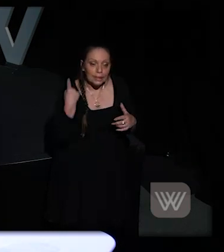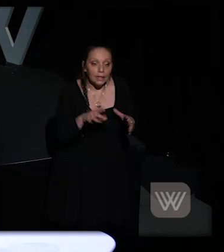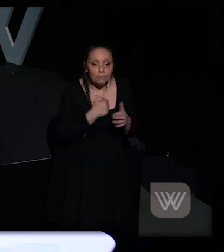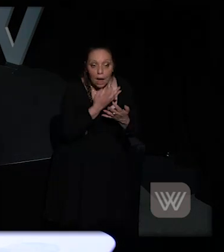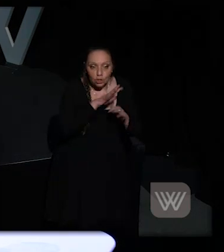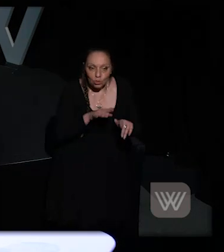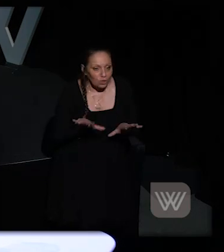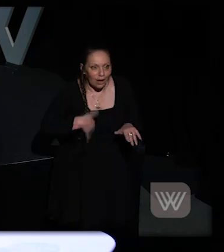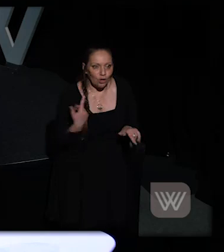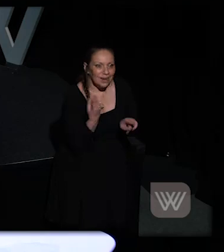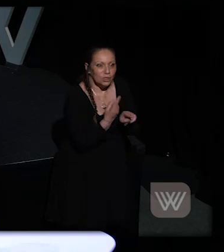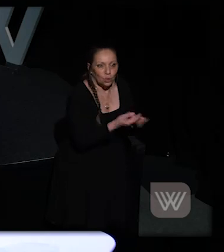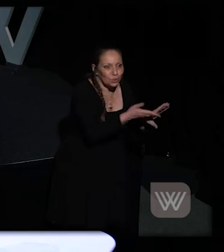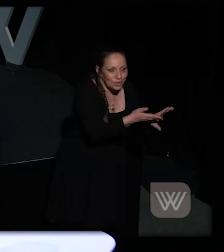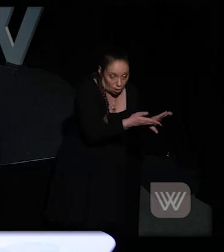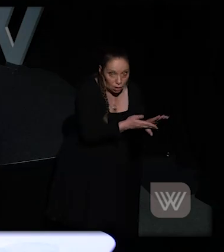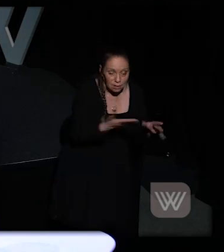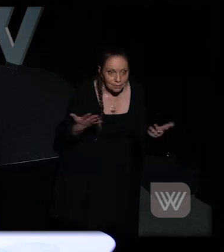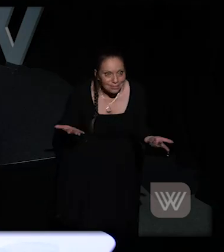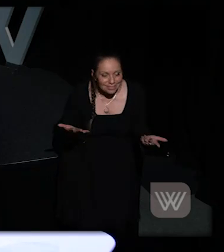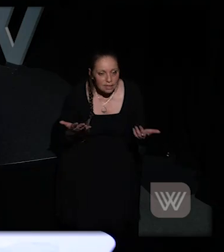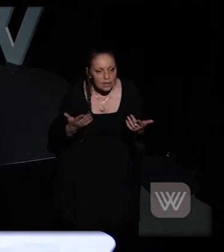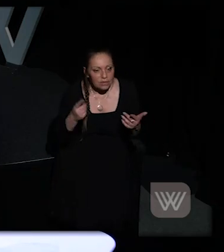issues that we're right on the edge of, and we're going to see change.